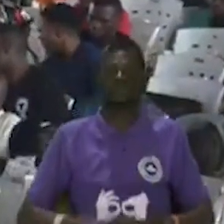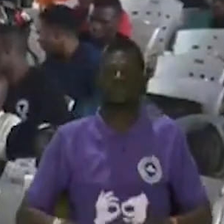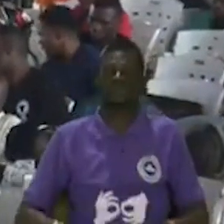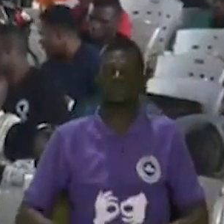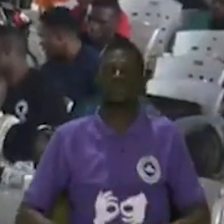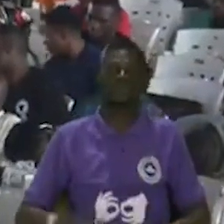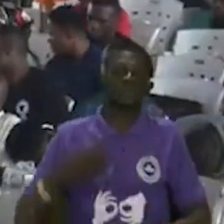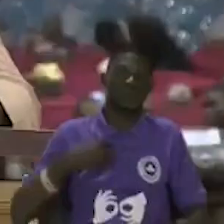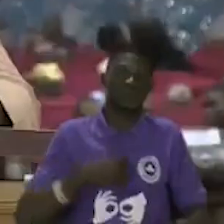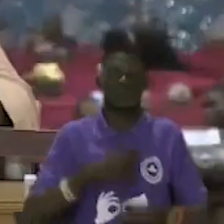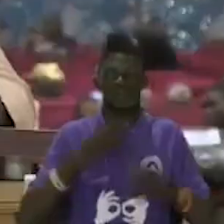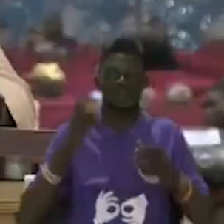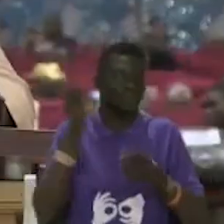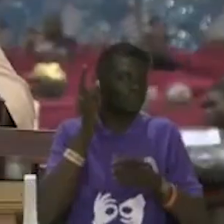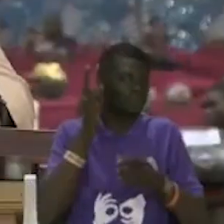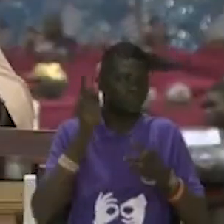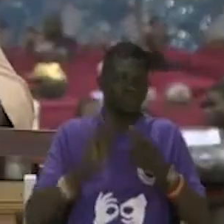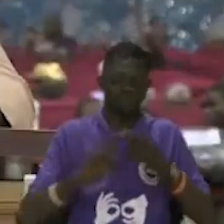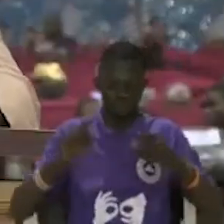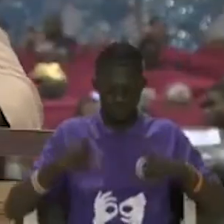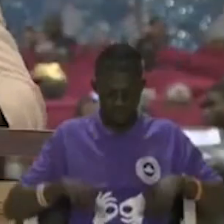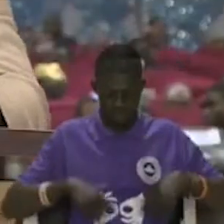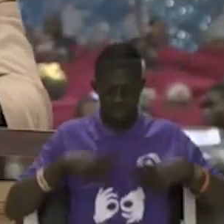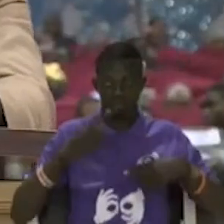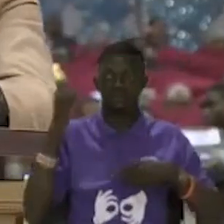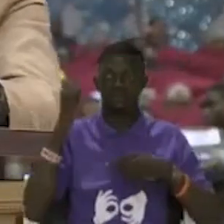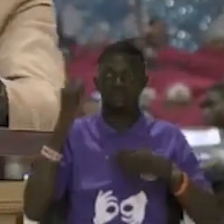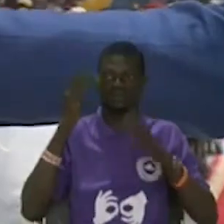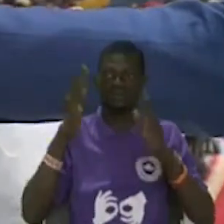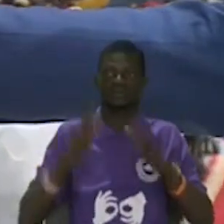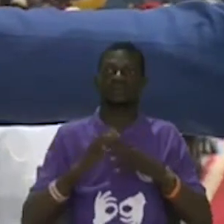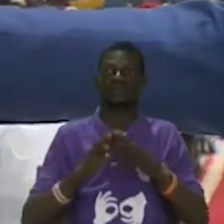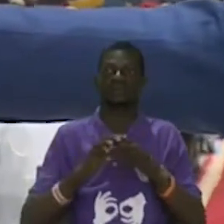We will now take the live testifiers.